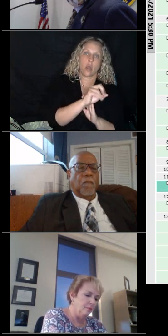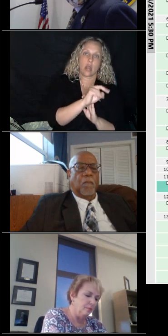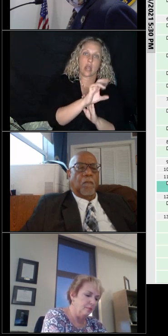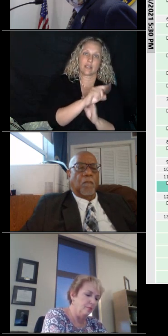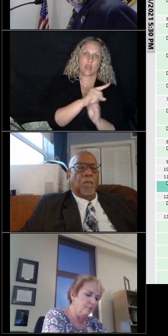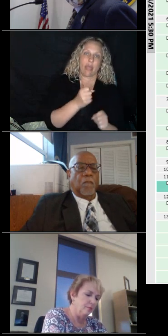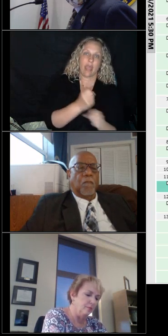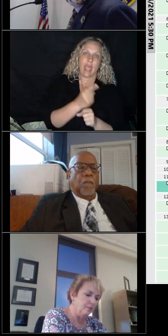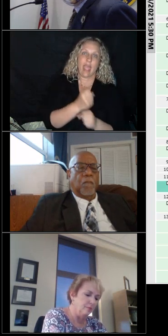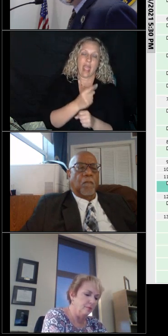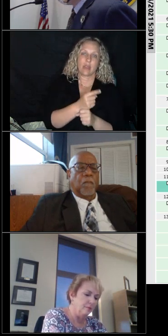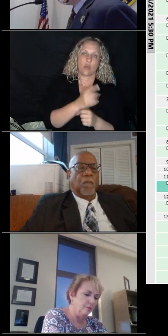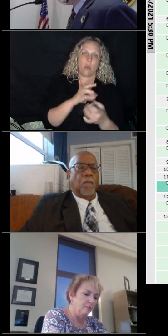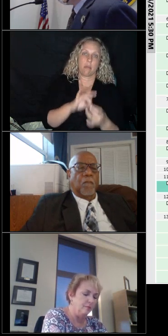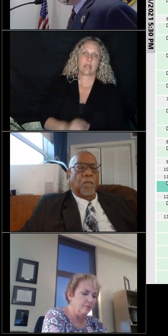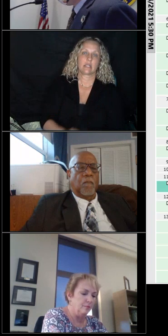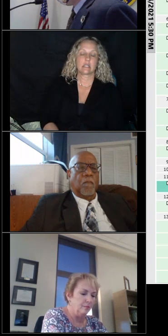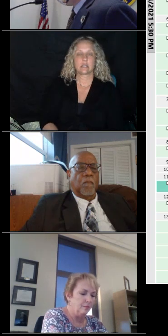basis.